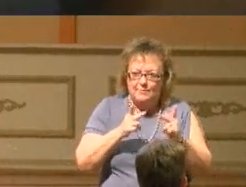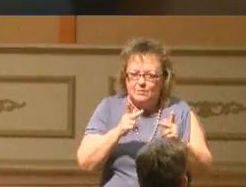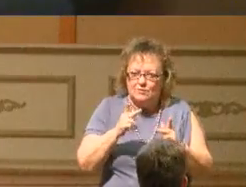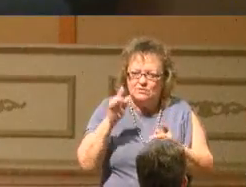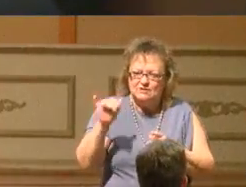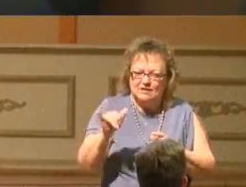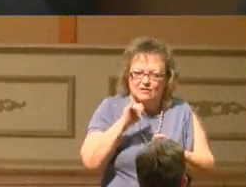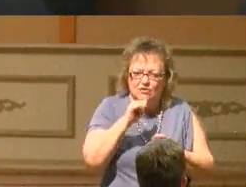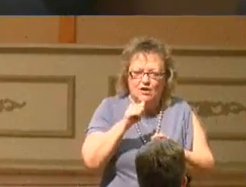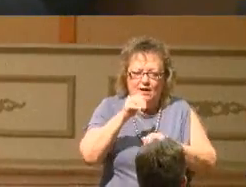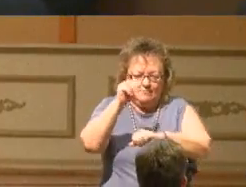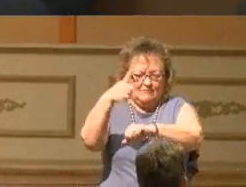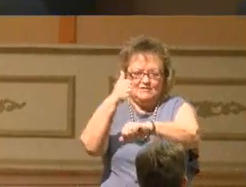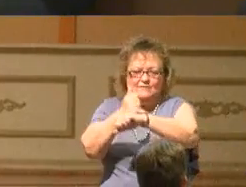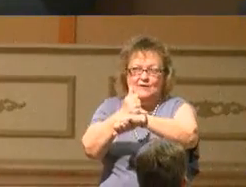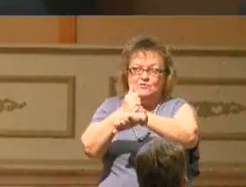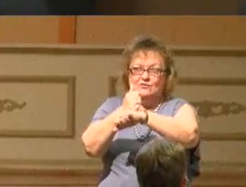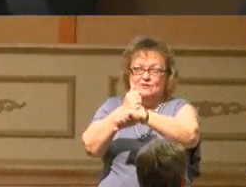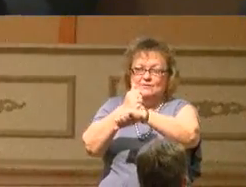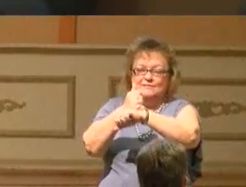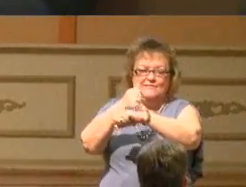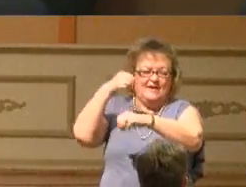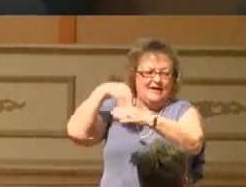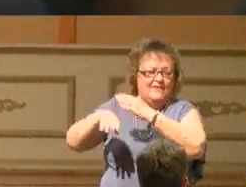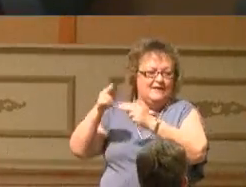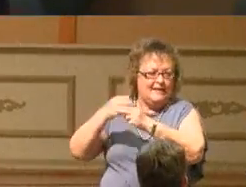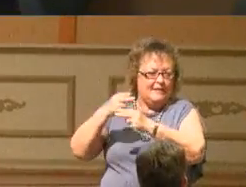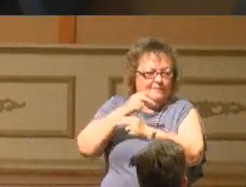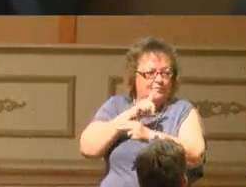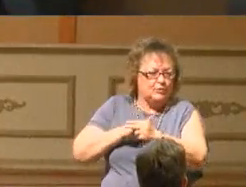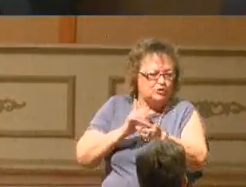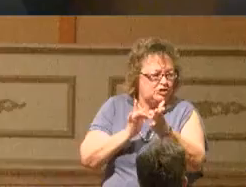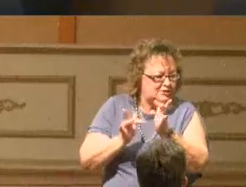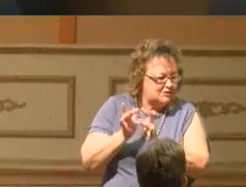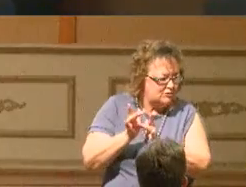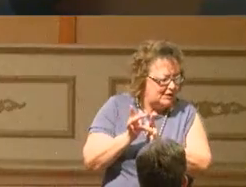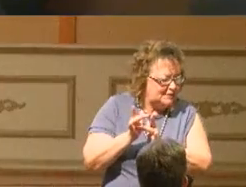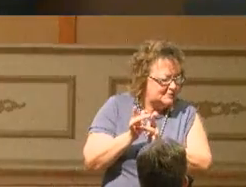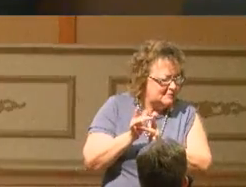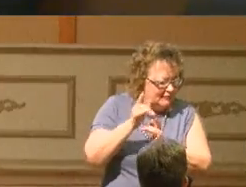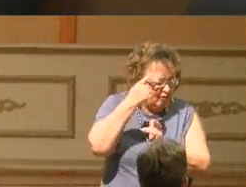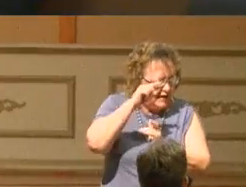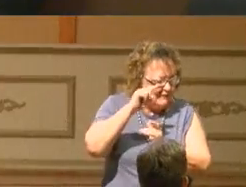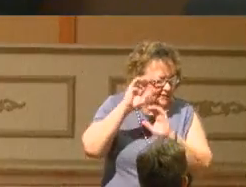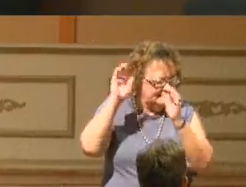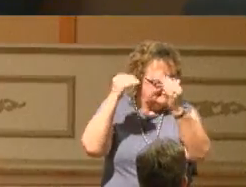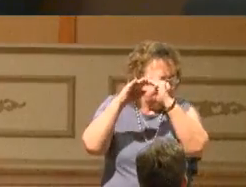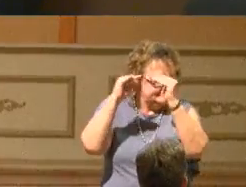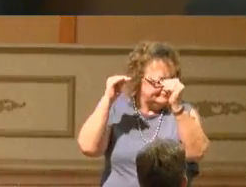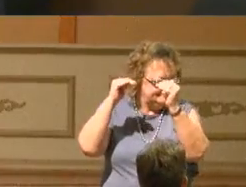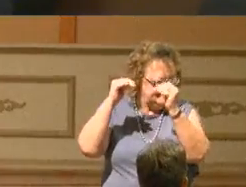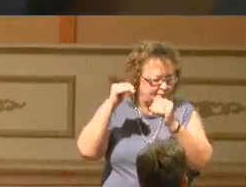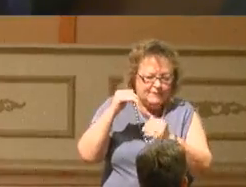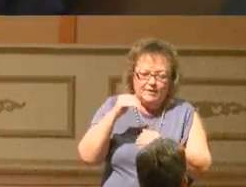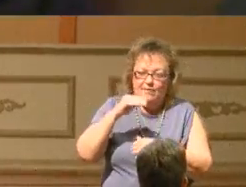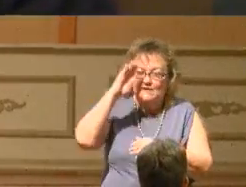made their reservation in the name of the Lord Jesus Christ, the Son of God.